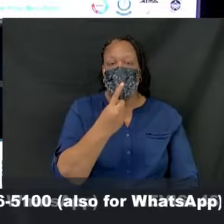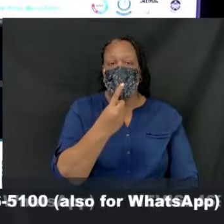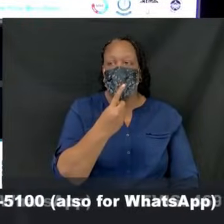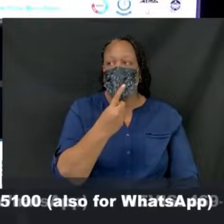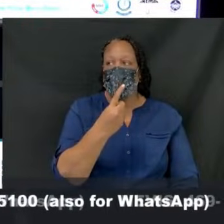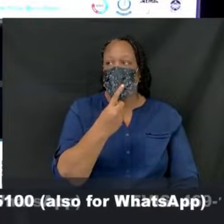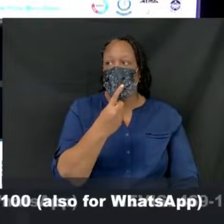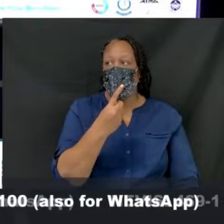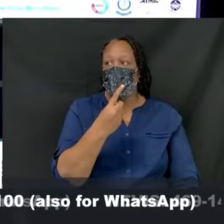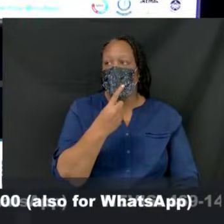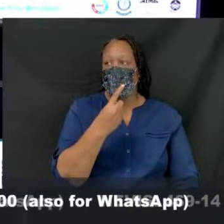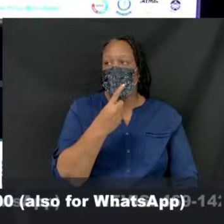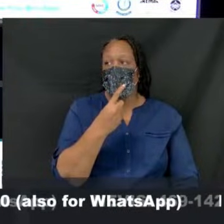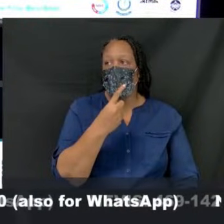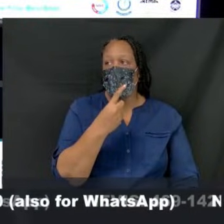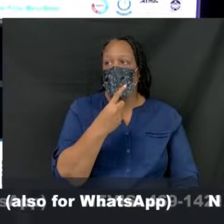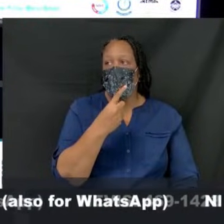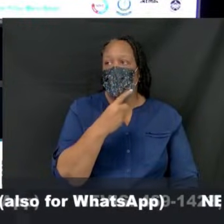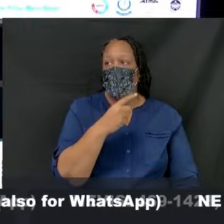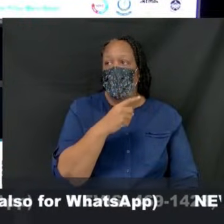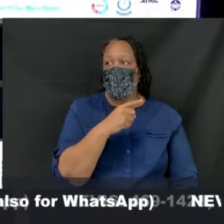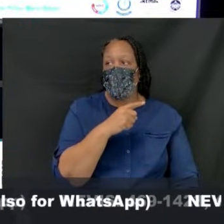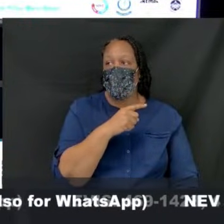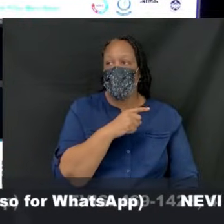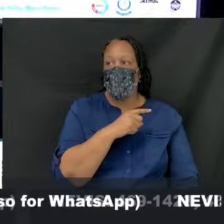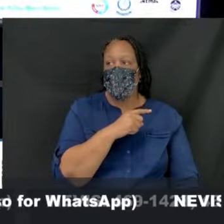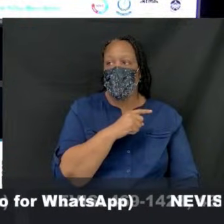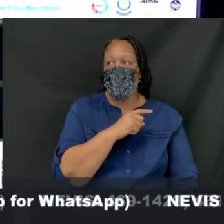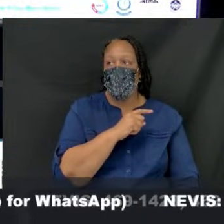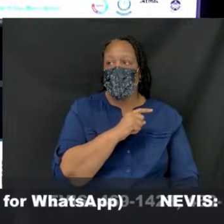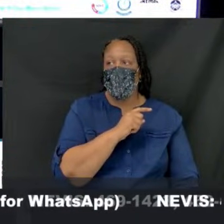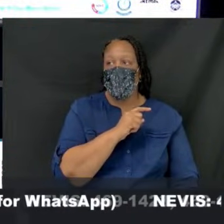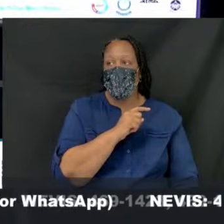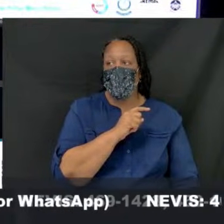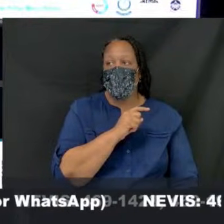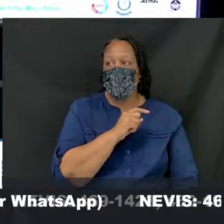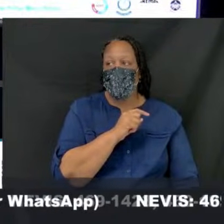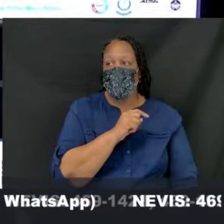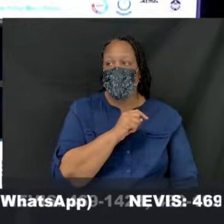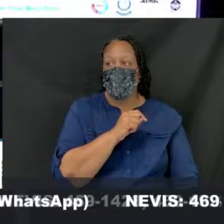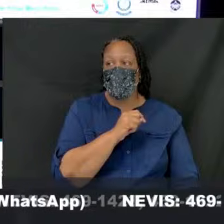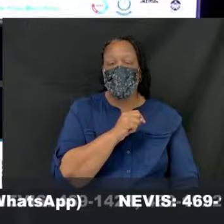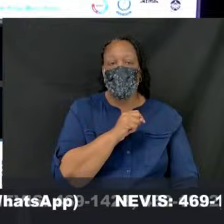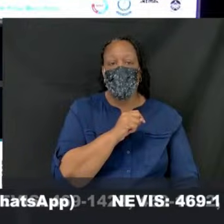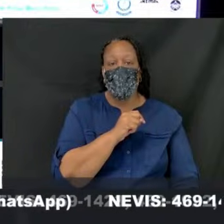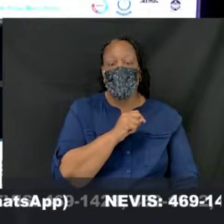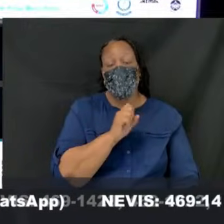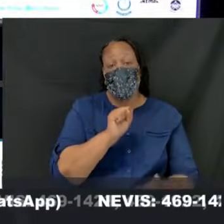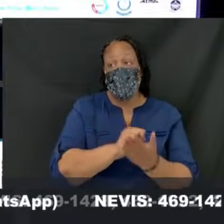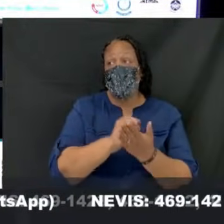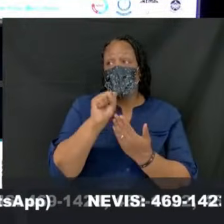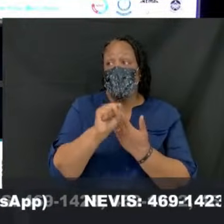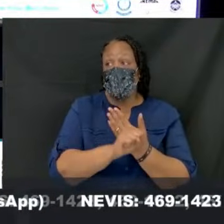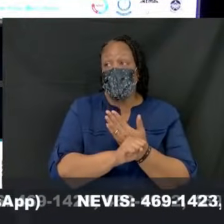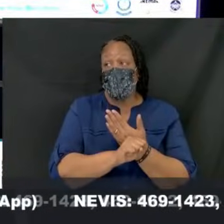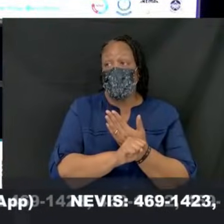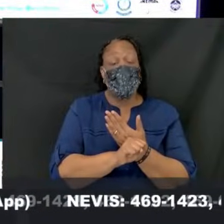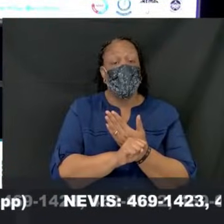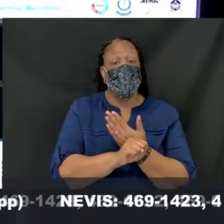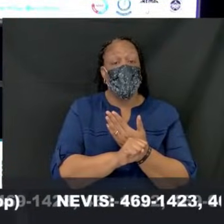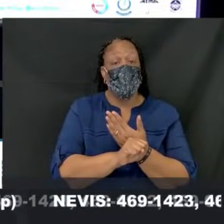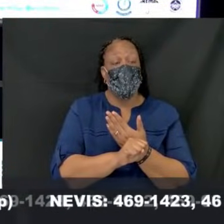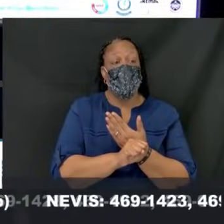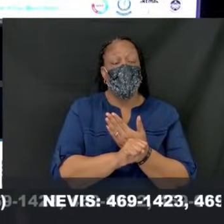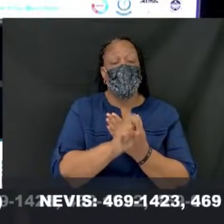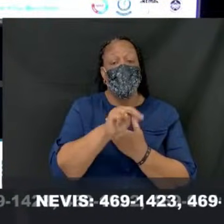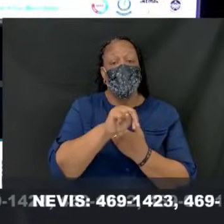23rd is what? September 23rd. It's a month. A month, September 23rd. So just count 4 weeks on your calendar,